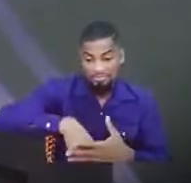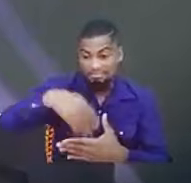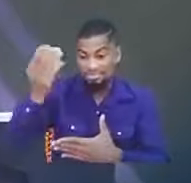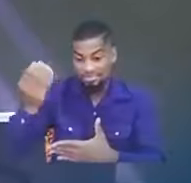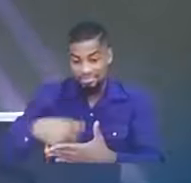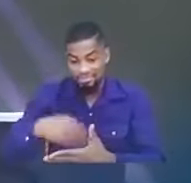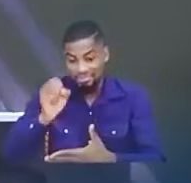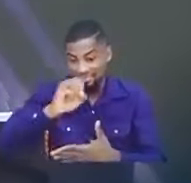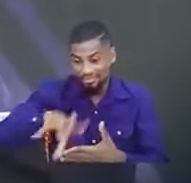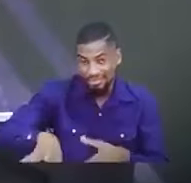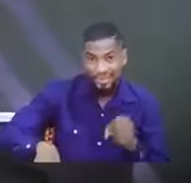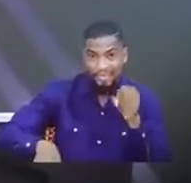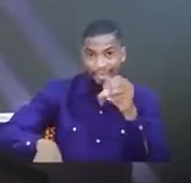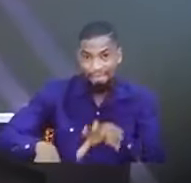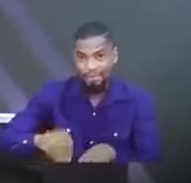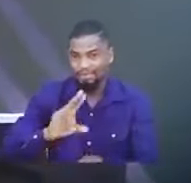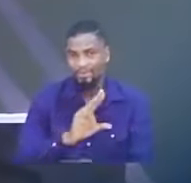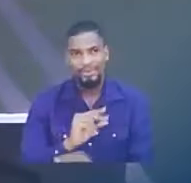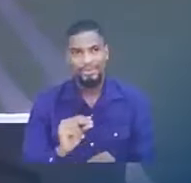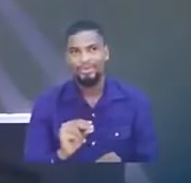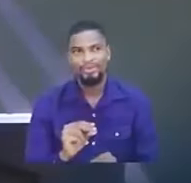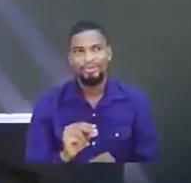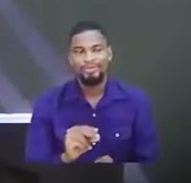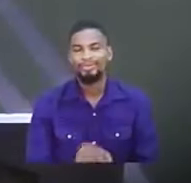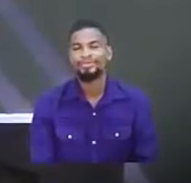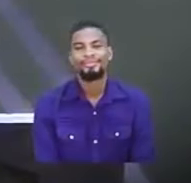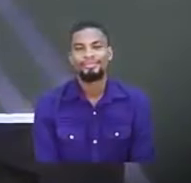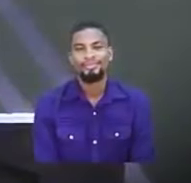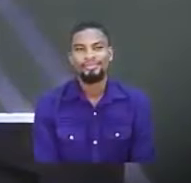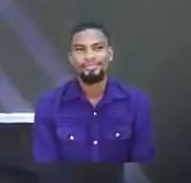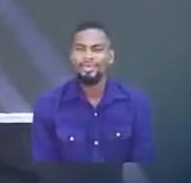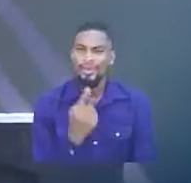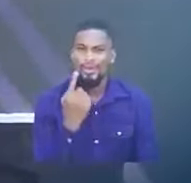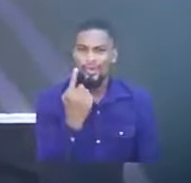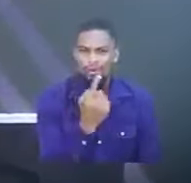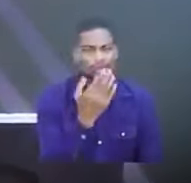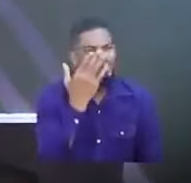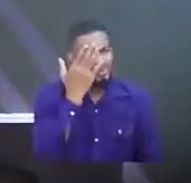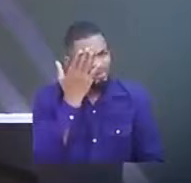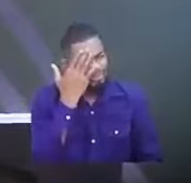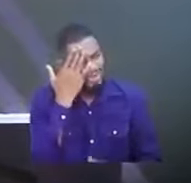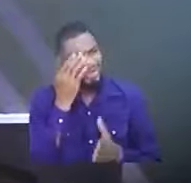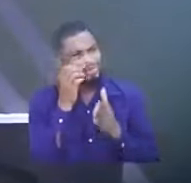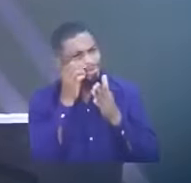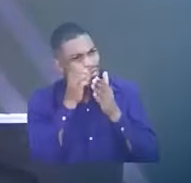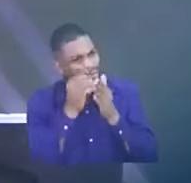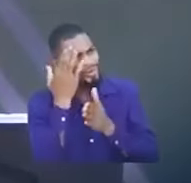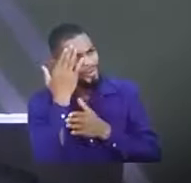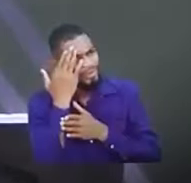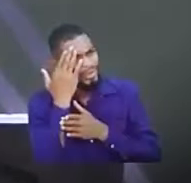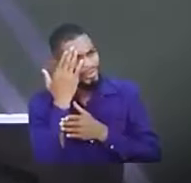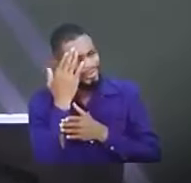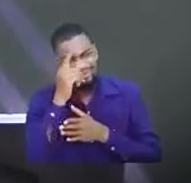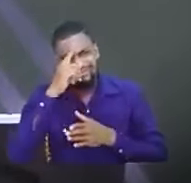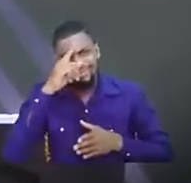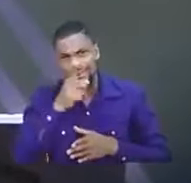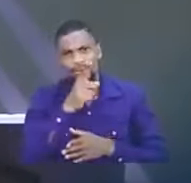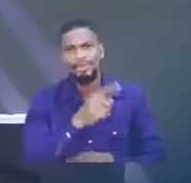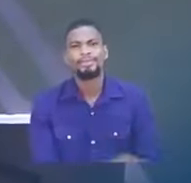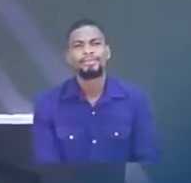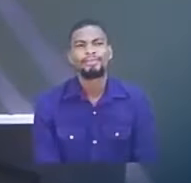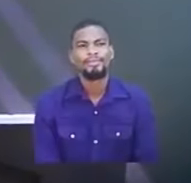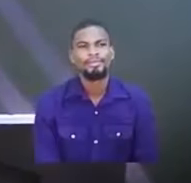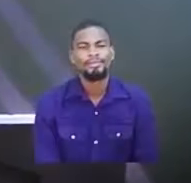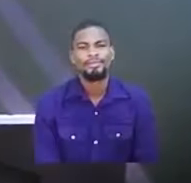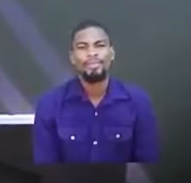They wouldn't want to join gangsters. Wise people, they know the end from the beginning. They are smart.